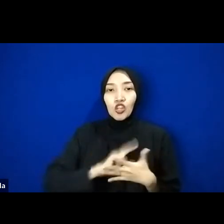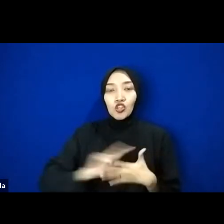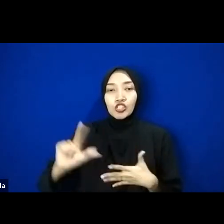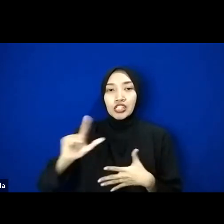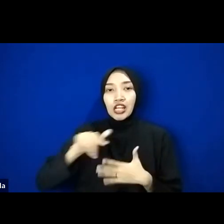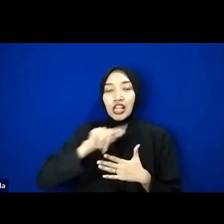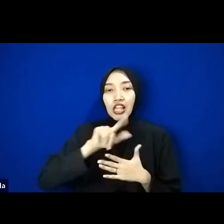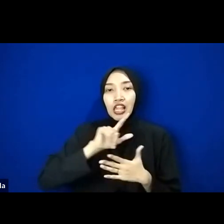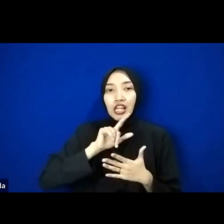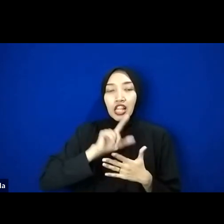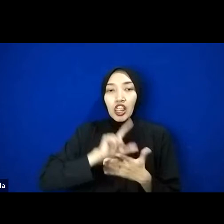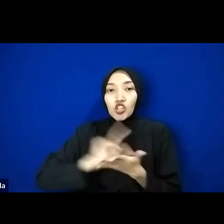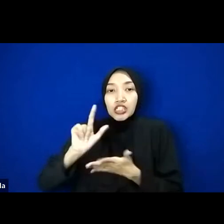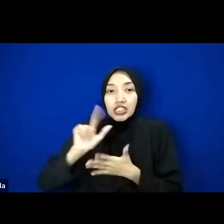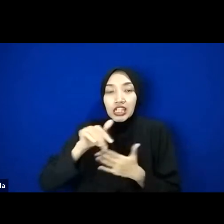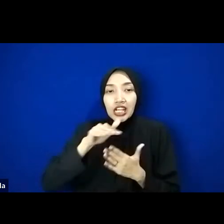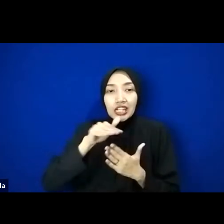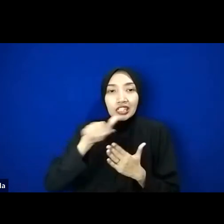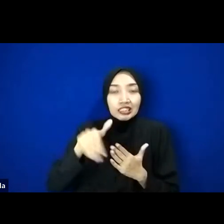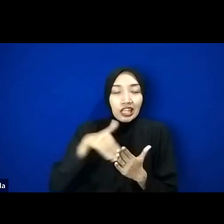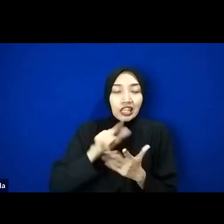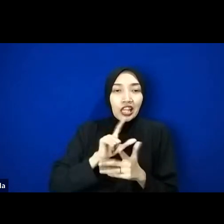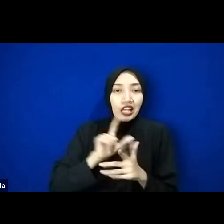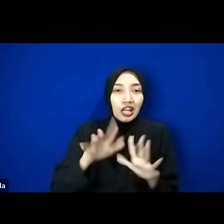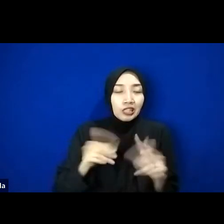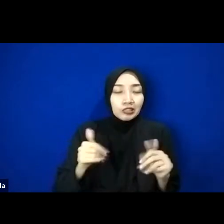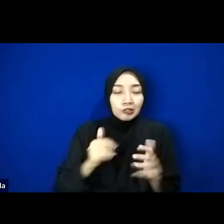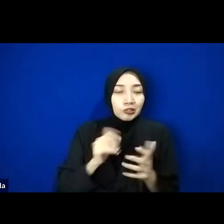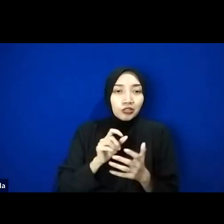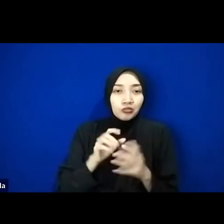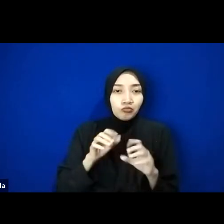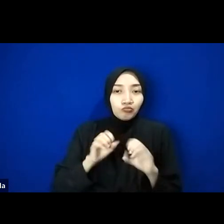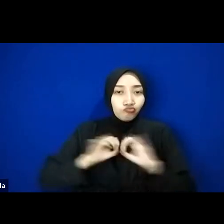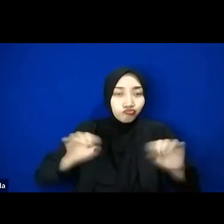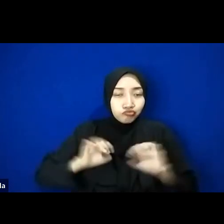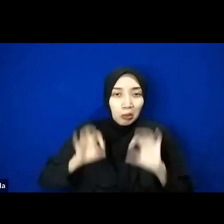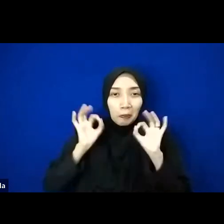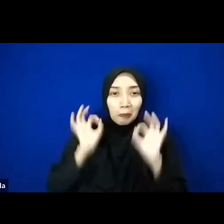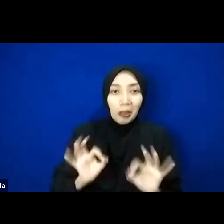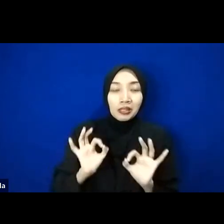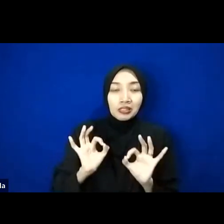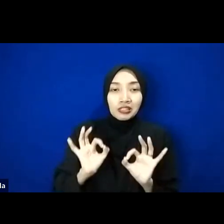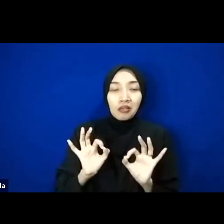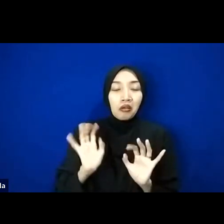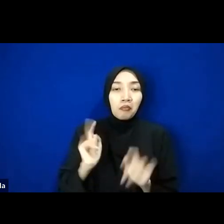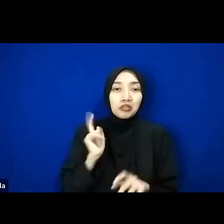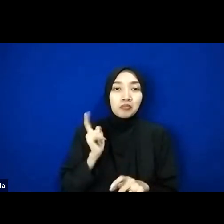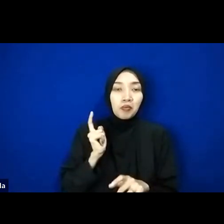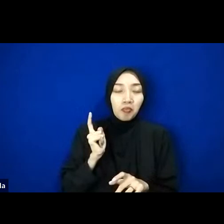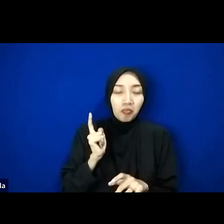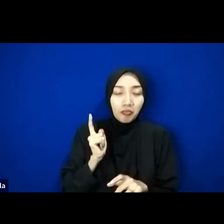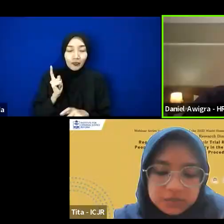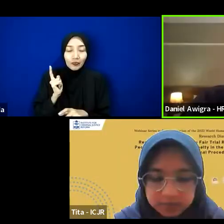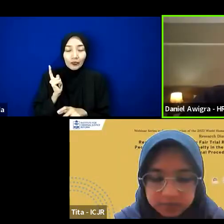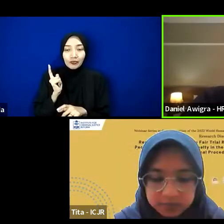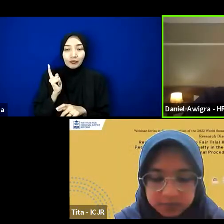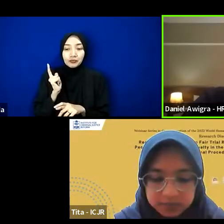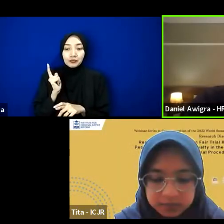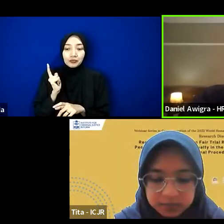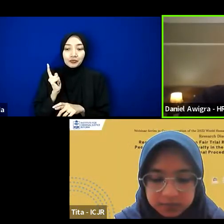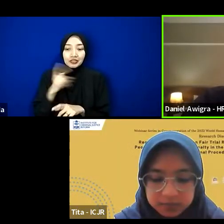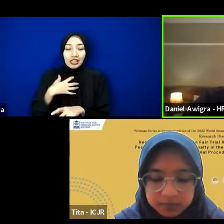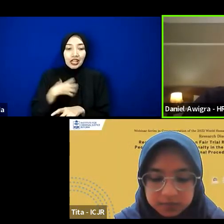timely publication where now I think it is so much precise right after the enactment of